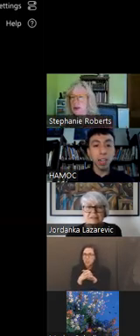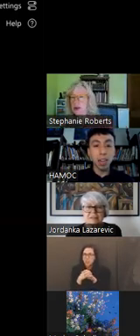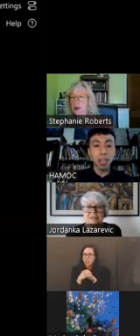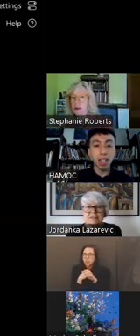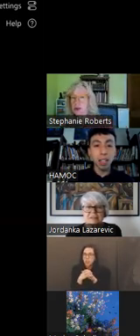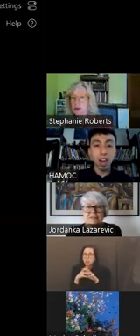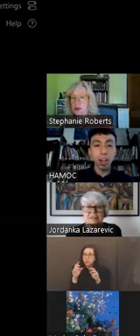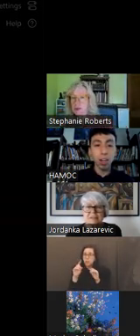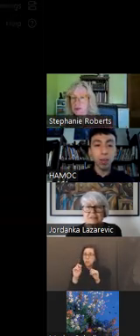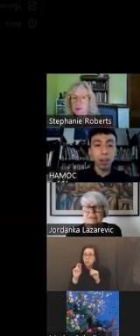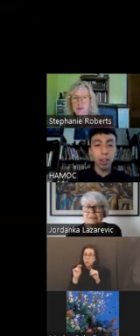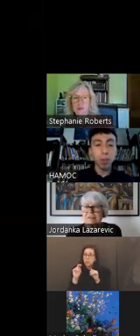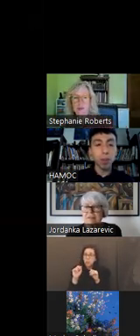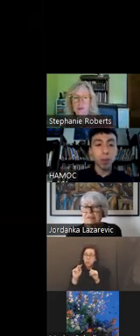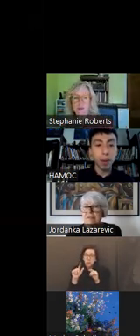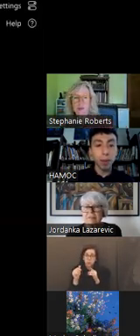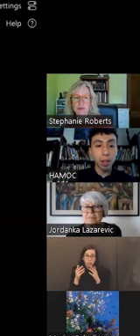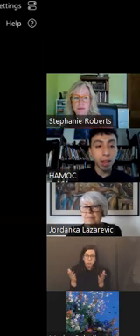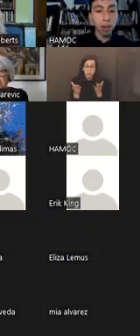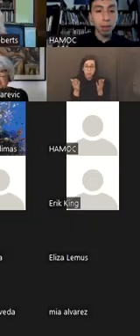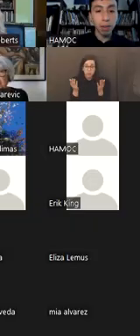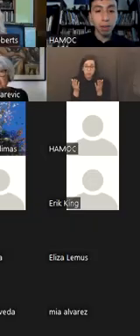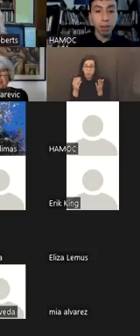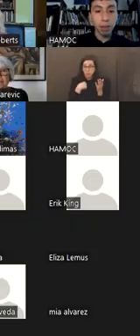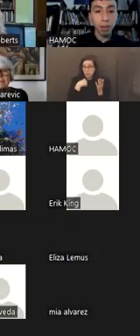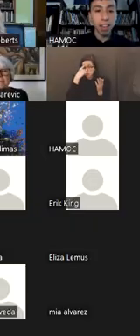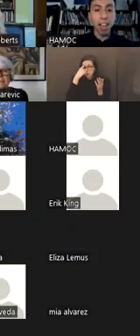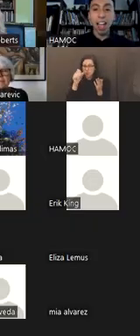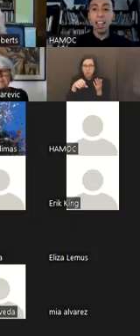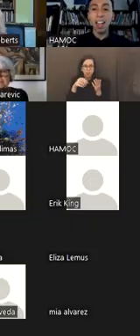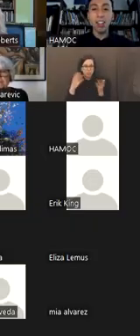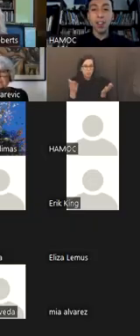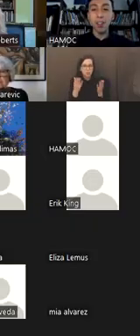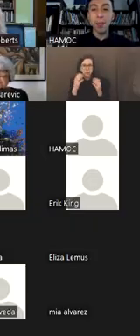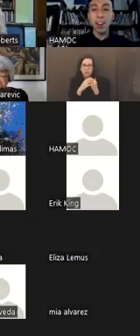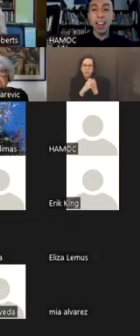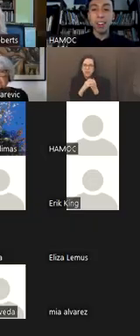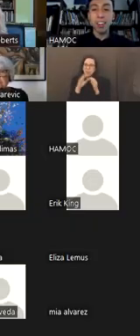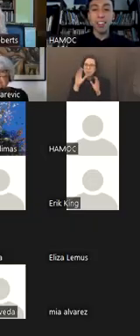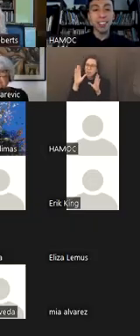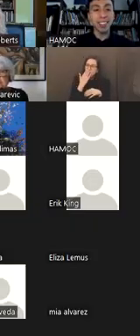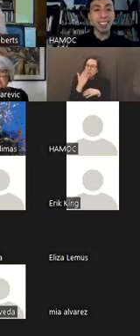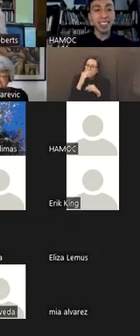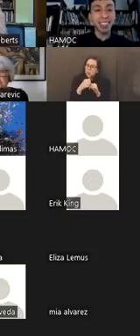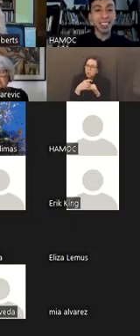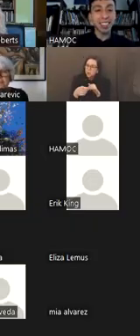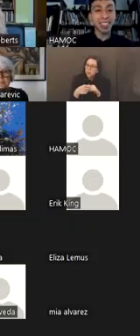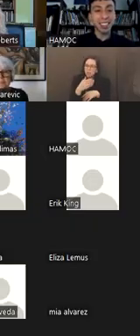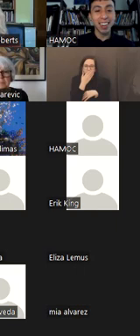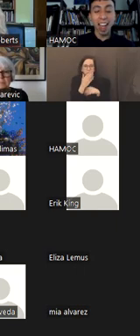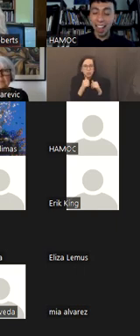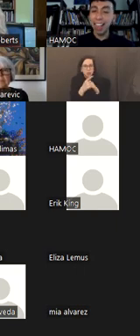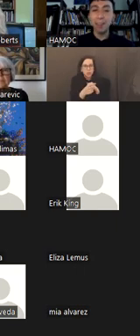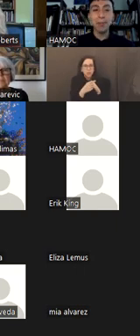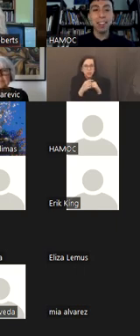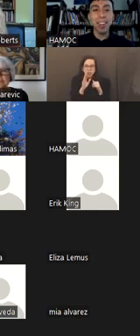All right, Donatella, are you in the room, I believe? Yes, I'm here. Hello, good morning, how are you? I'm good, how are you?